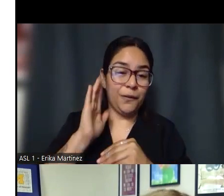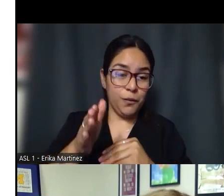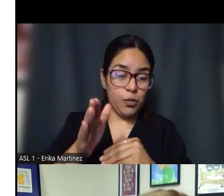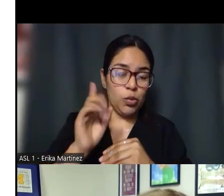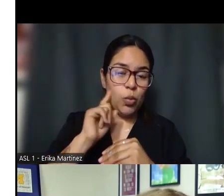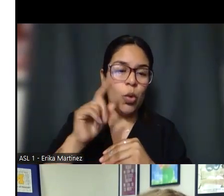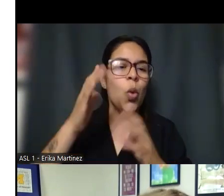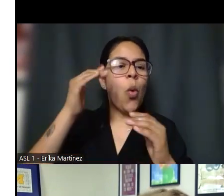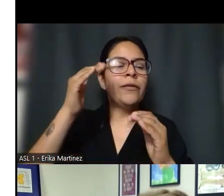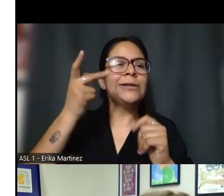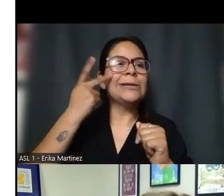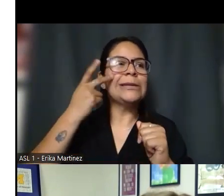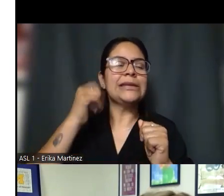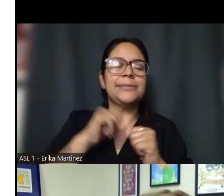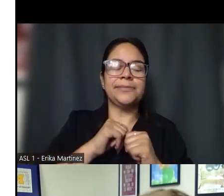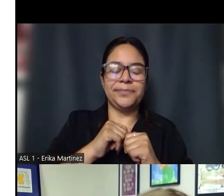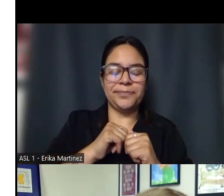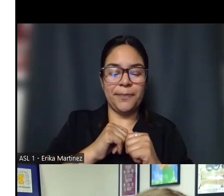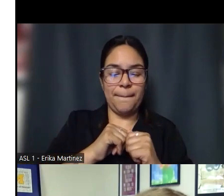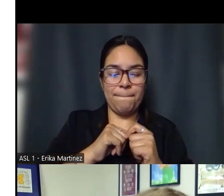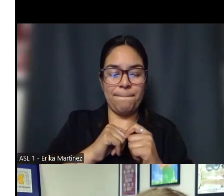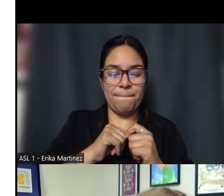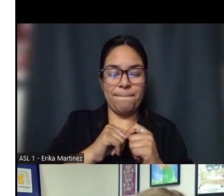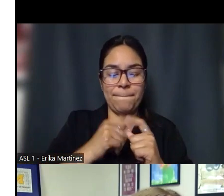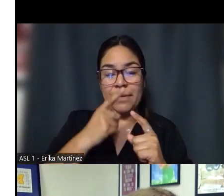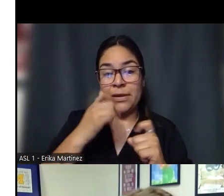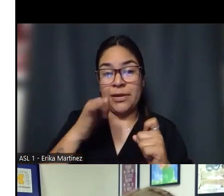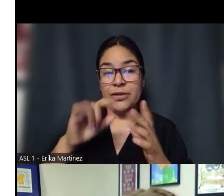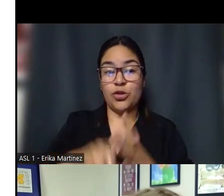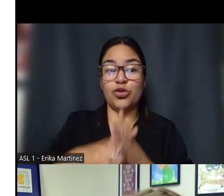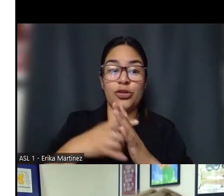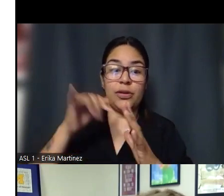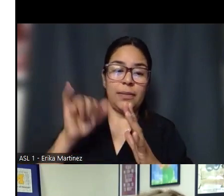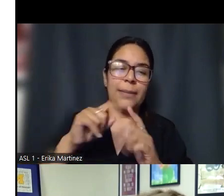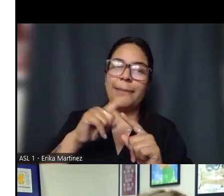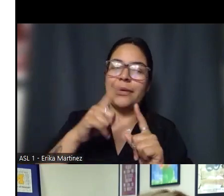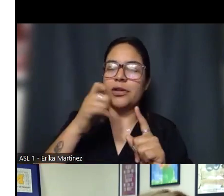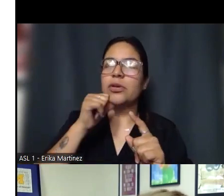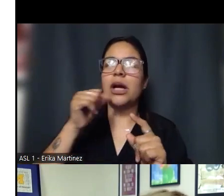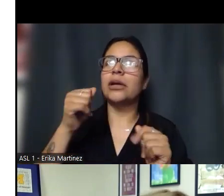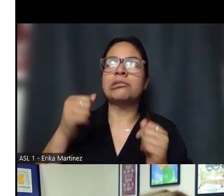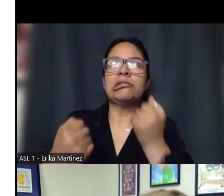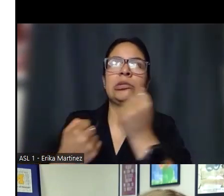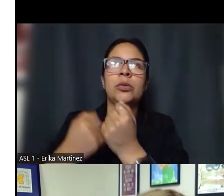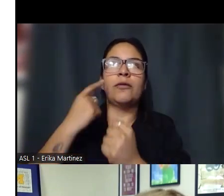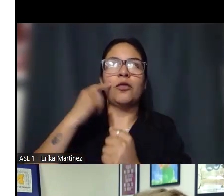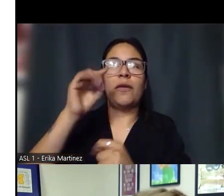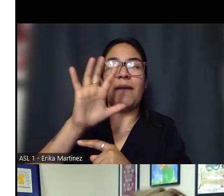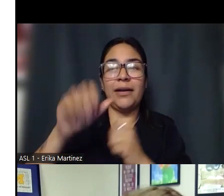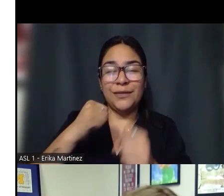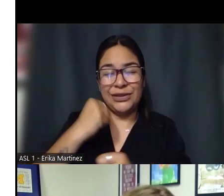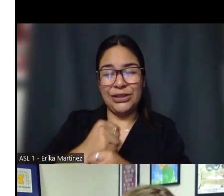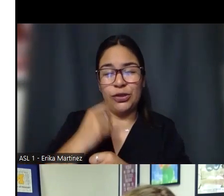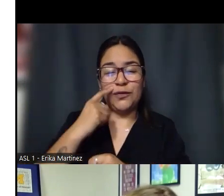potential to reduce the number of subrecipients because we anticipate that we won't be able to support them for the 5 years of the